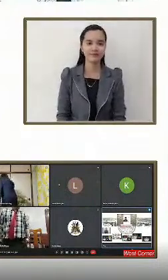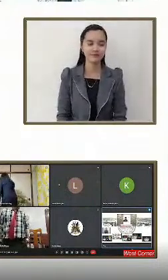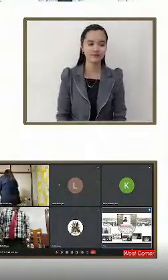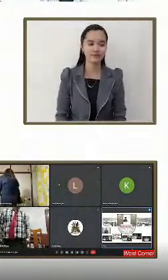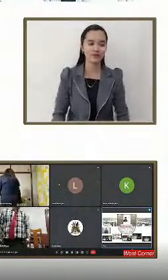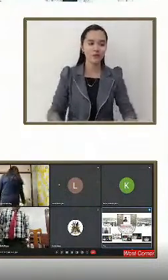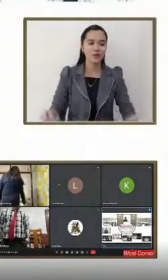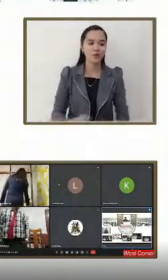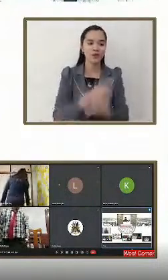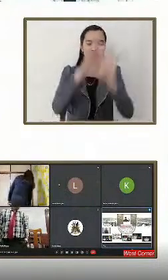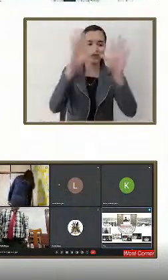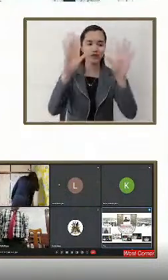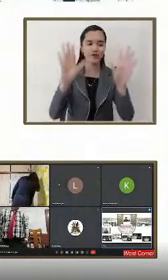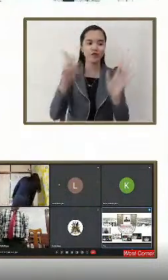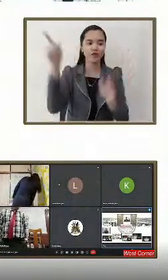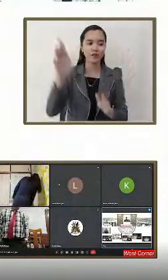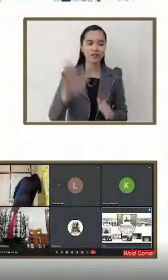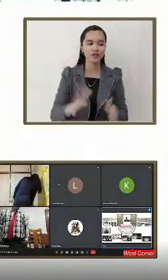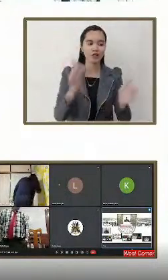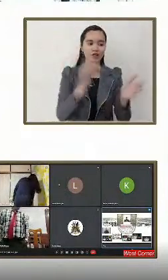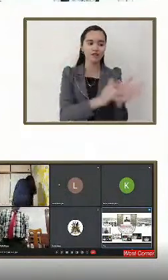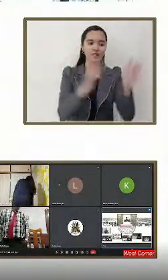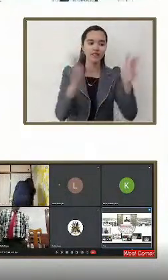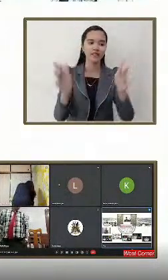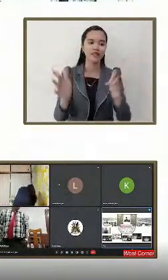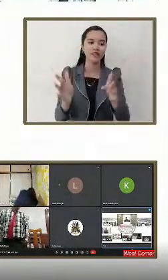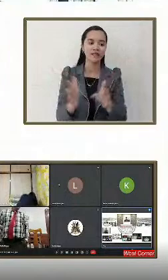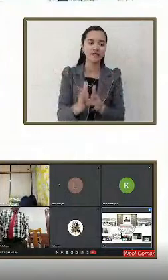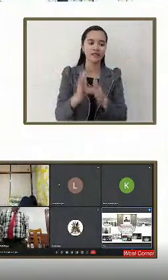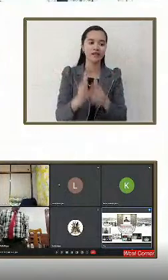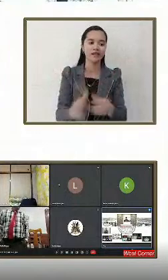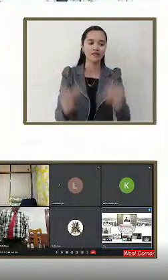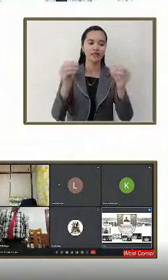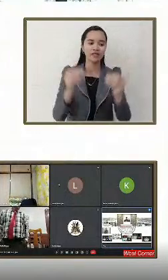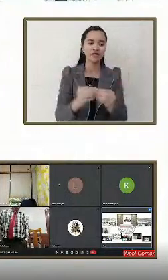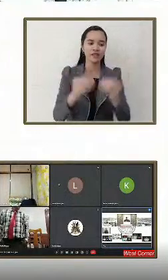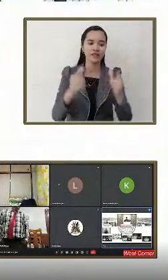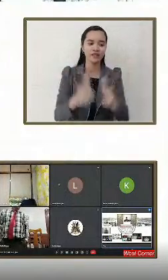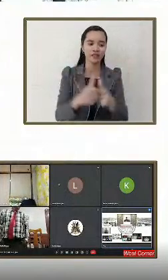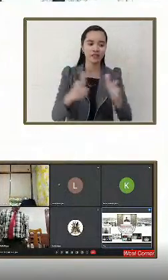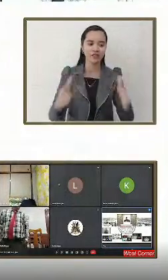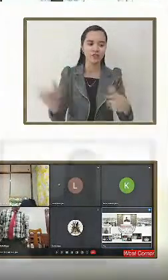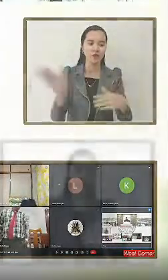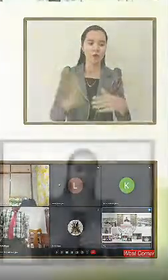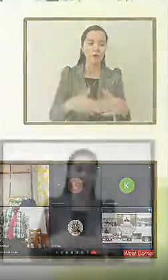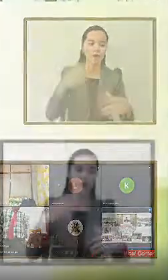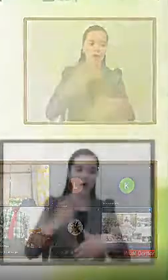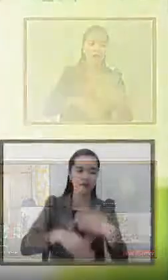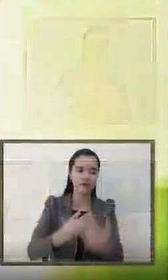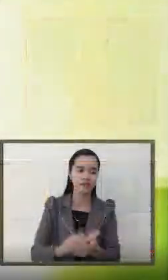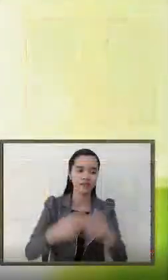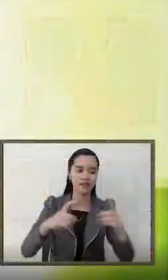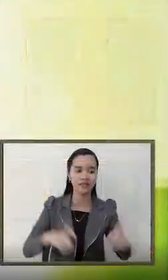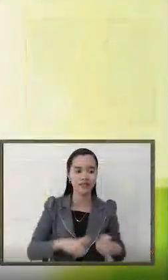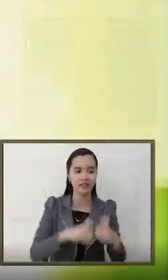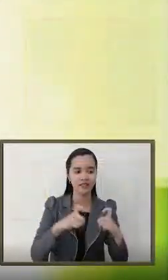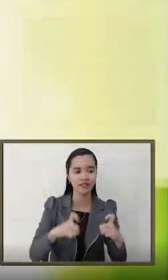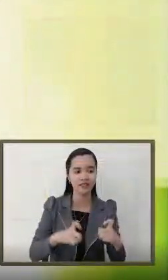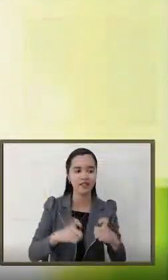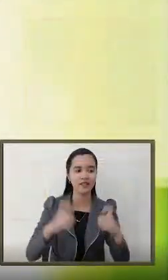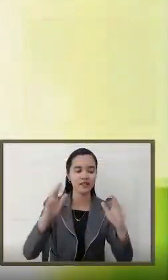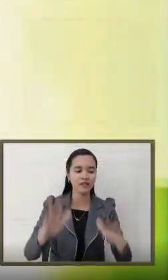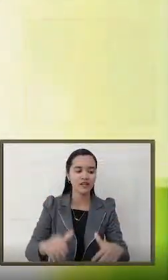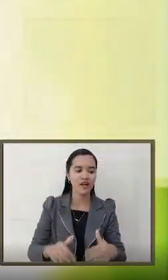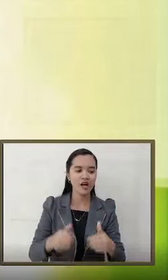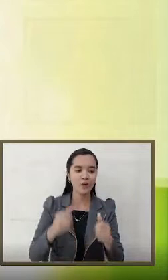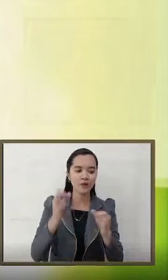now sing. Wonderful Grace of Jesus, greater than all my